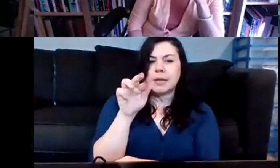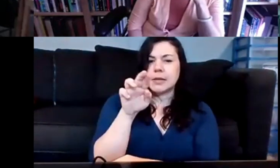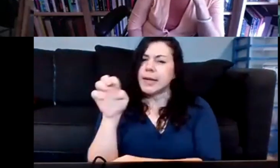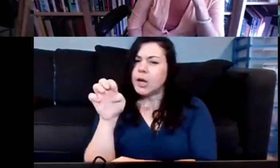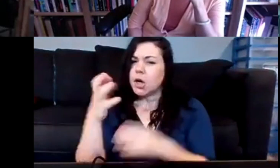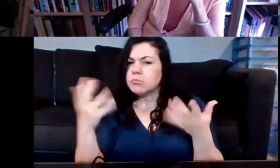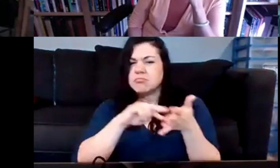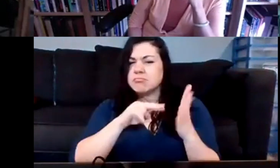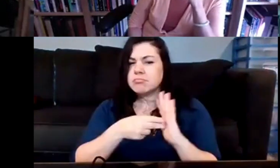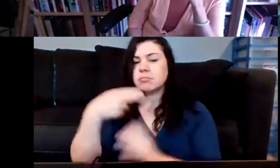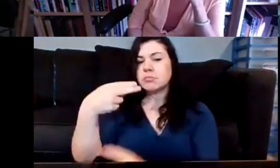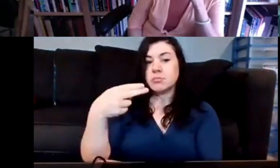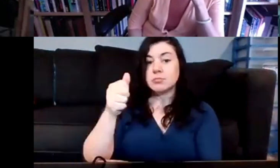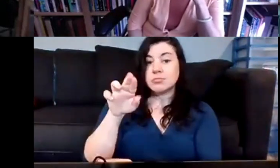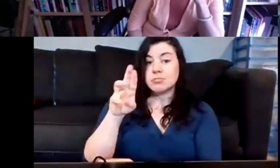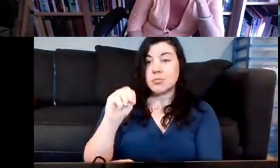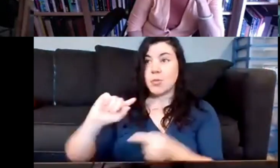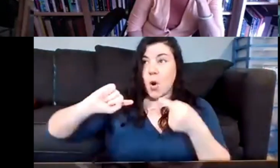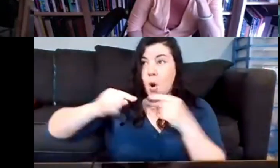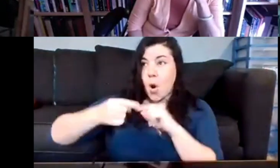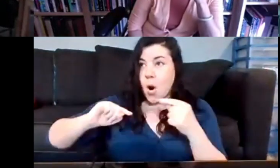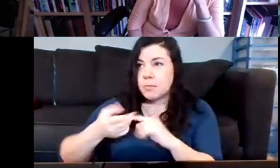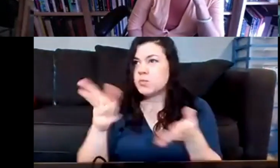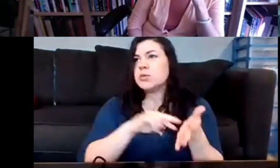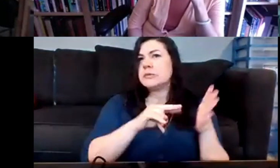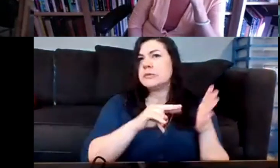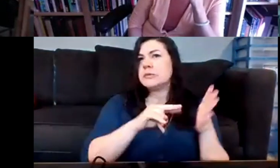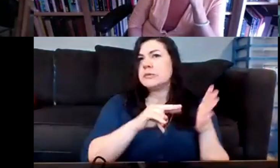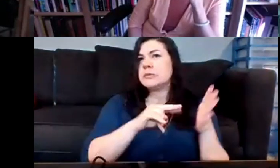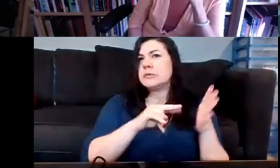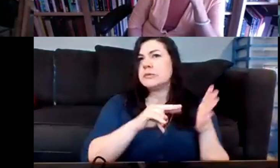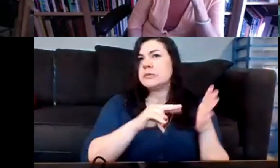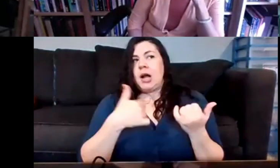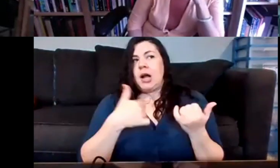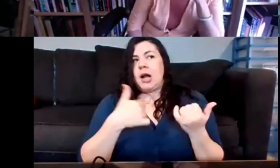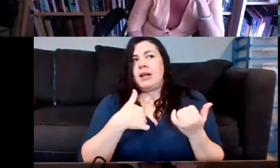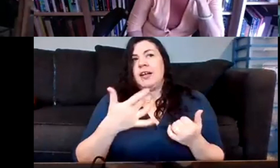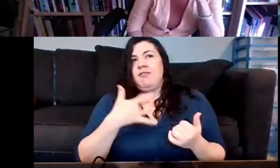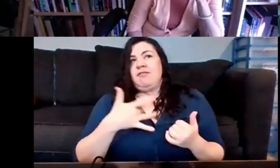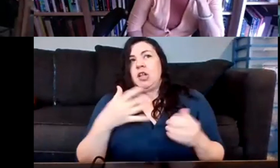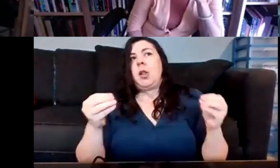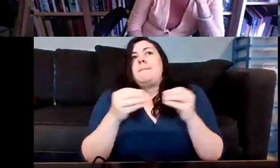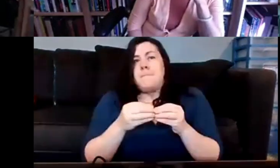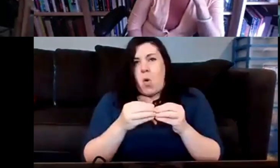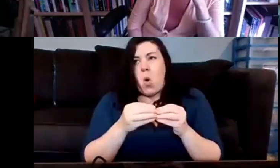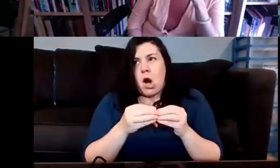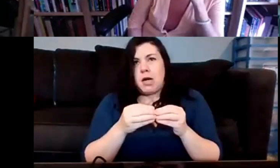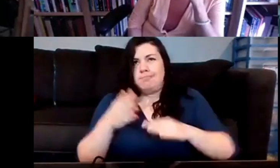harm, I see a lot of space there for it to be, change in that work.